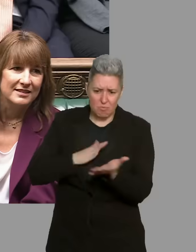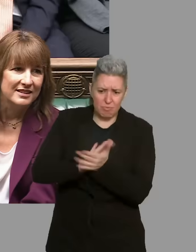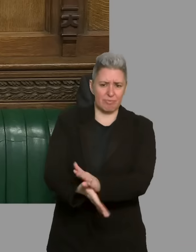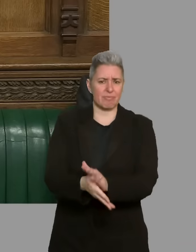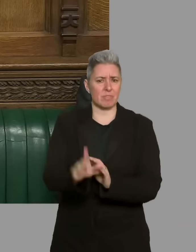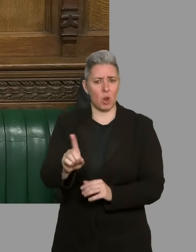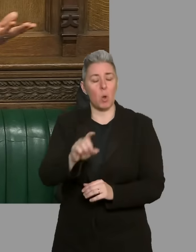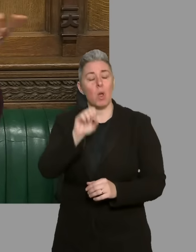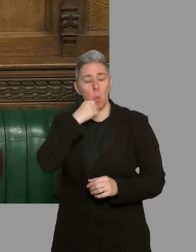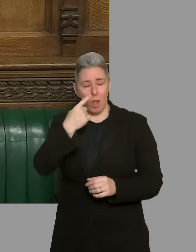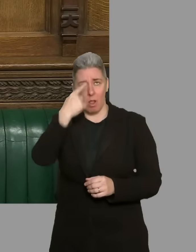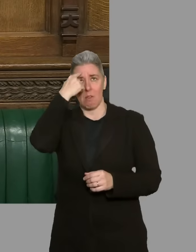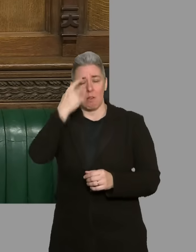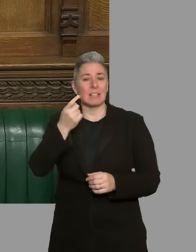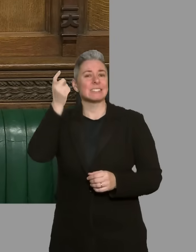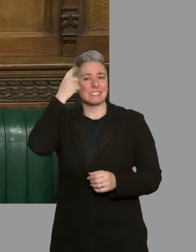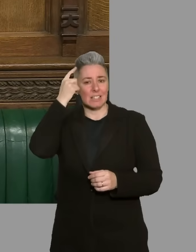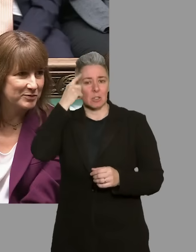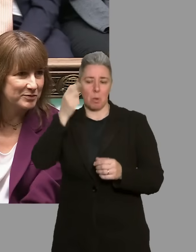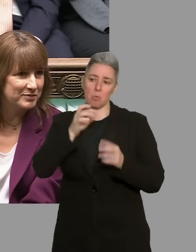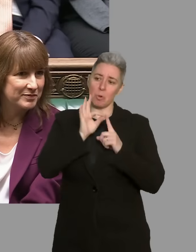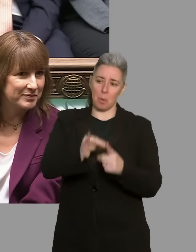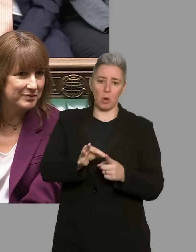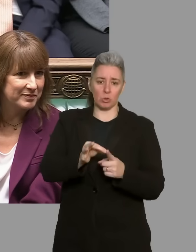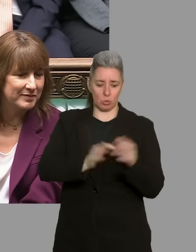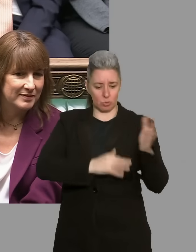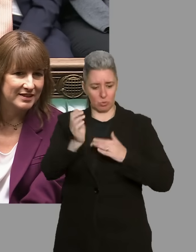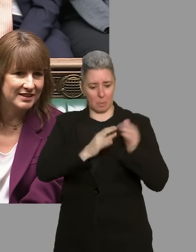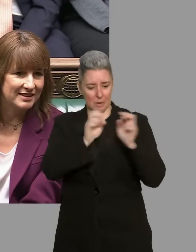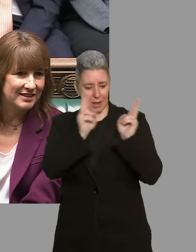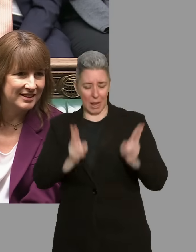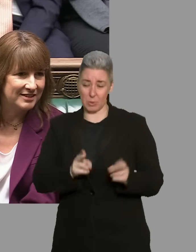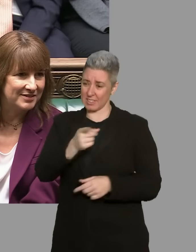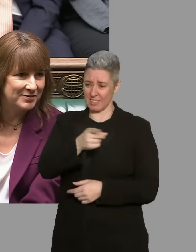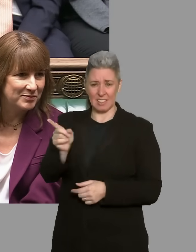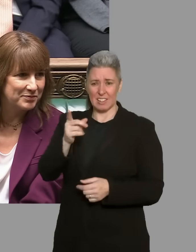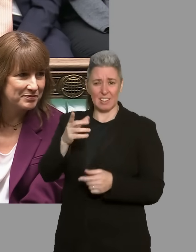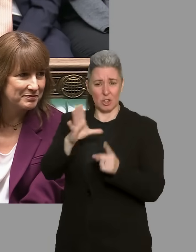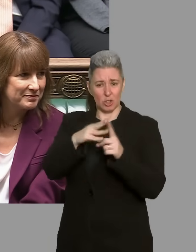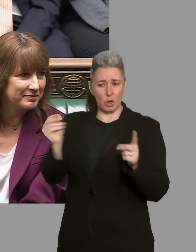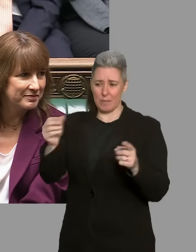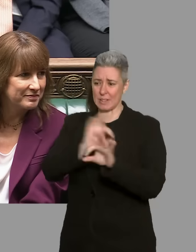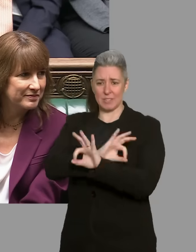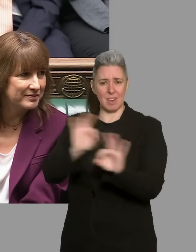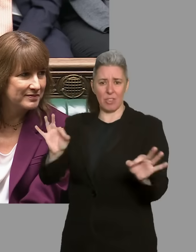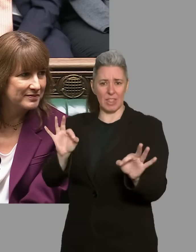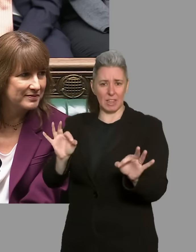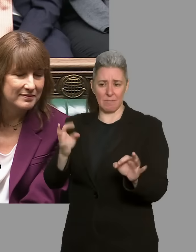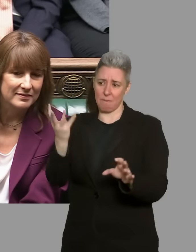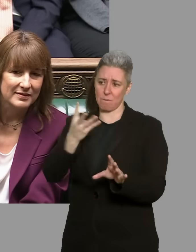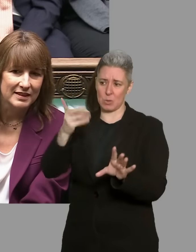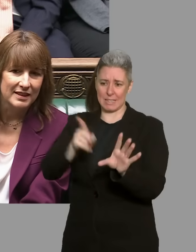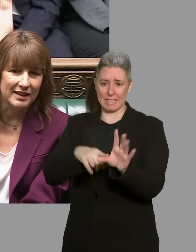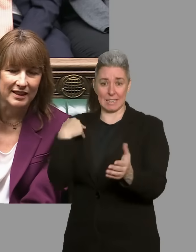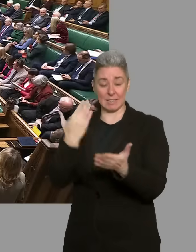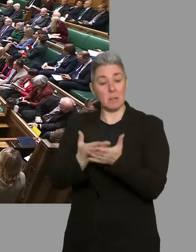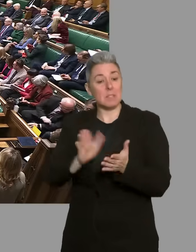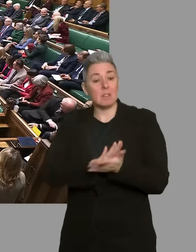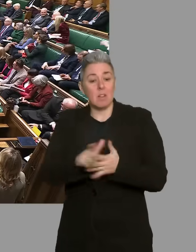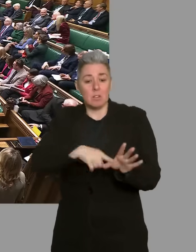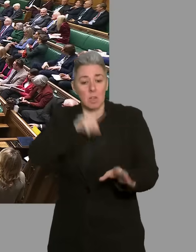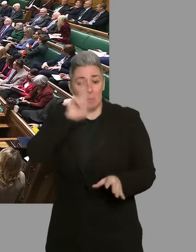14 long years. So young people now have not got the dream of home ownership because the inheritance we got from them. We're going to turn that around.